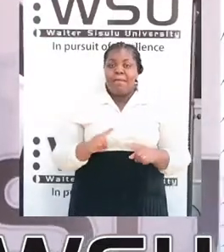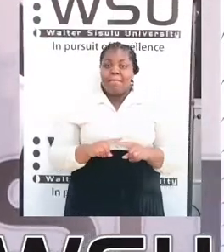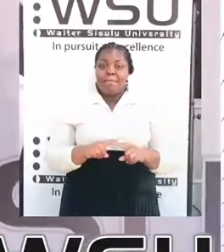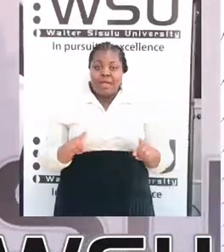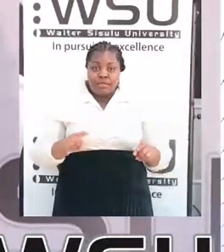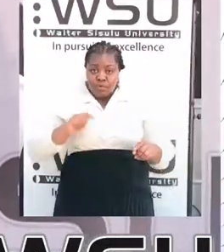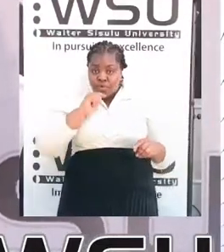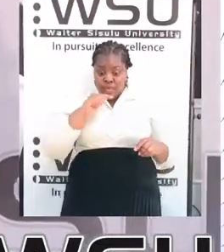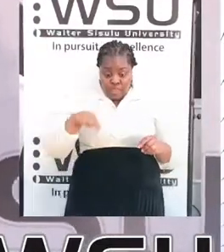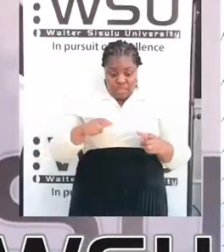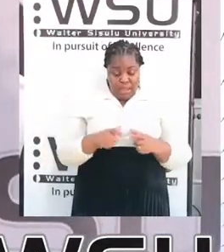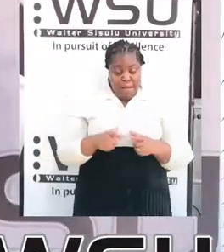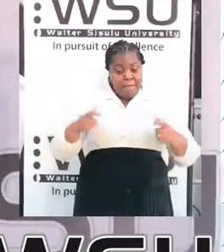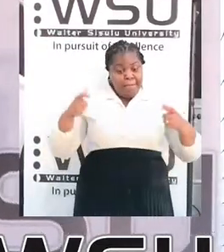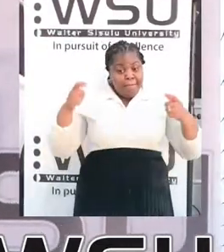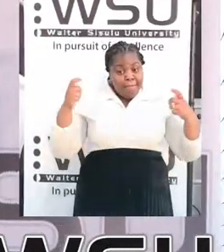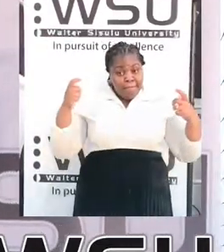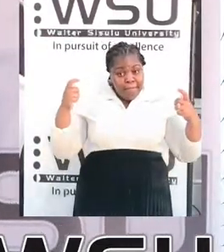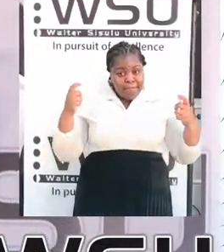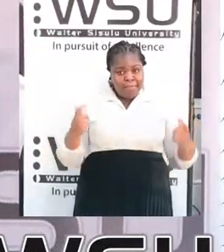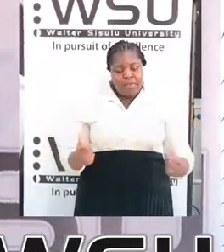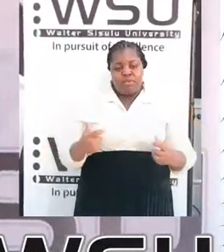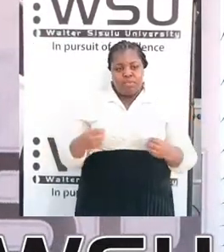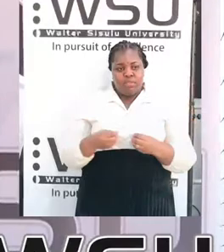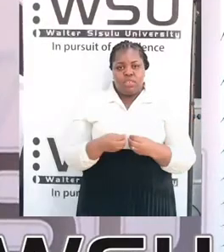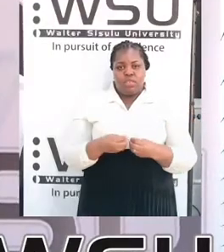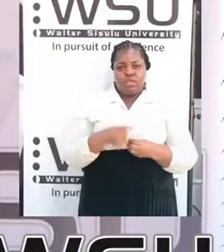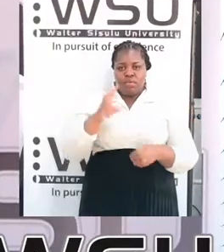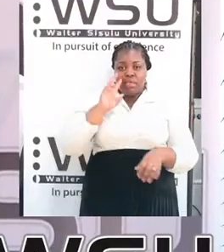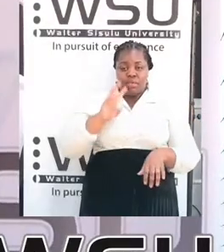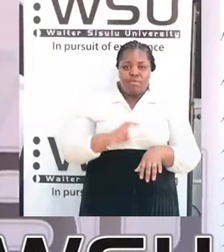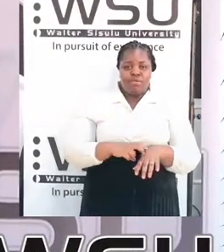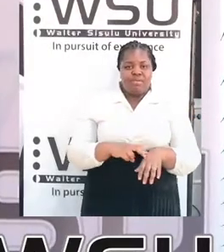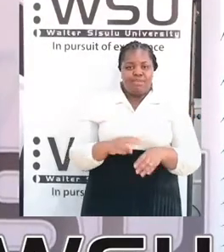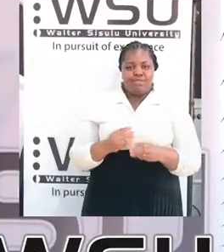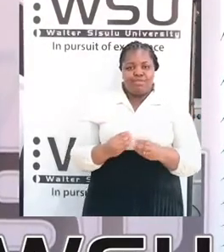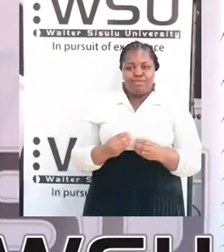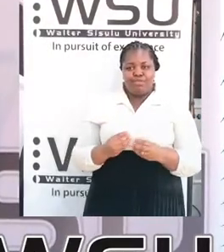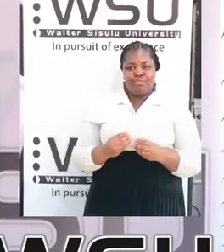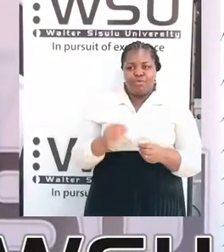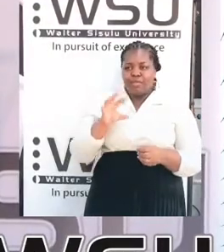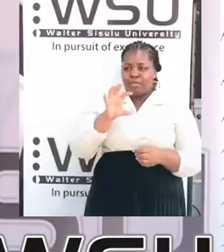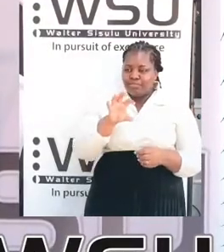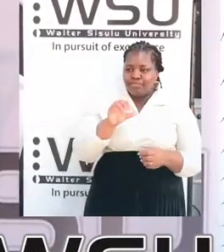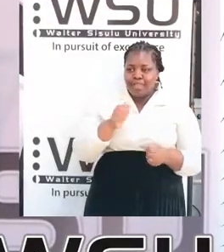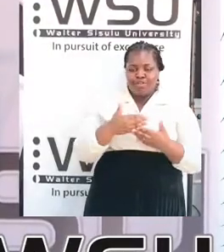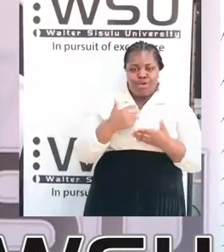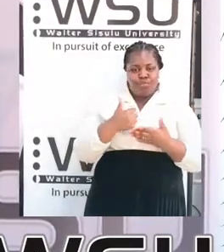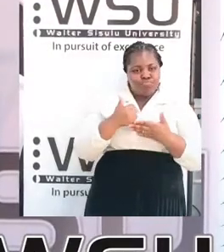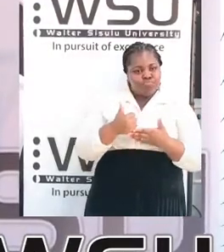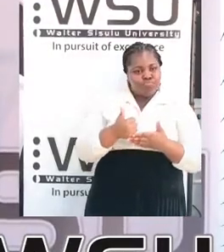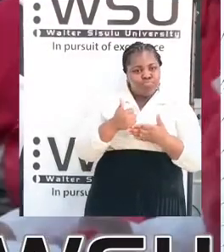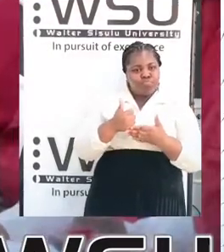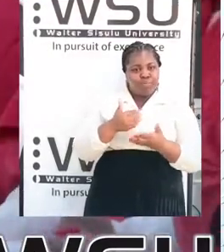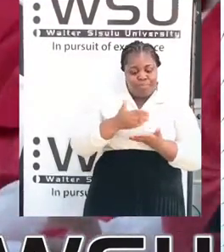But this is a huge elephant that you have to eat and bite into bit by